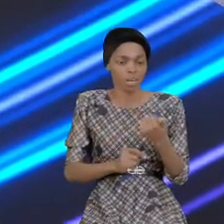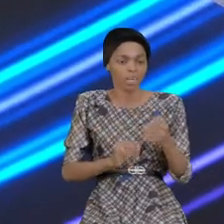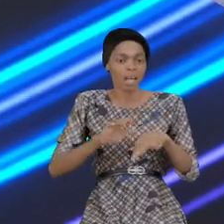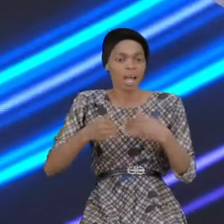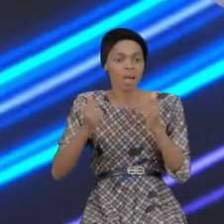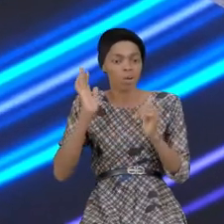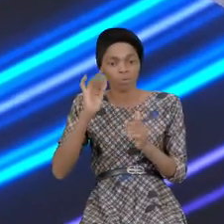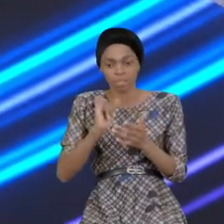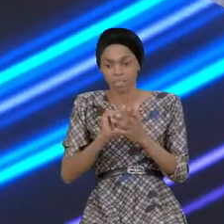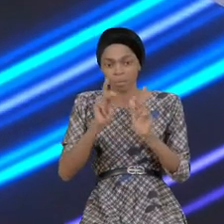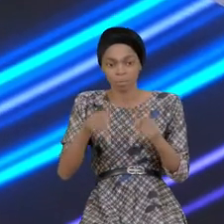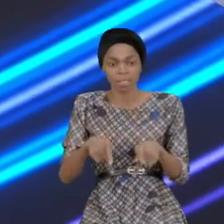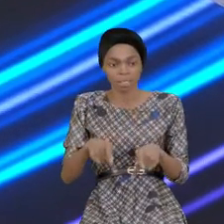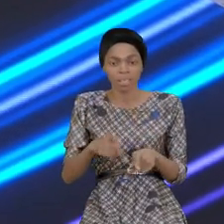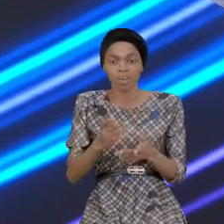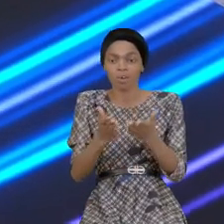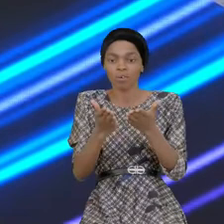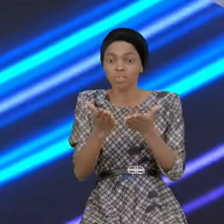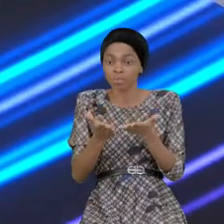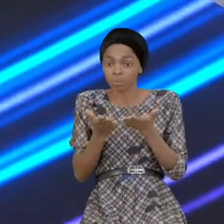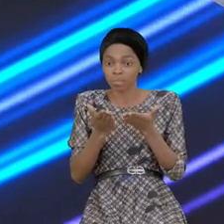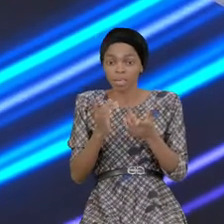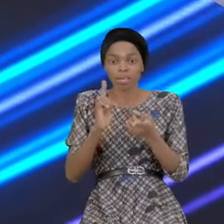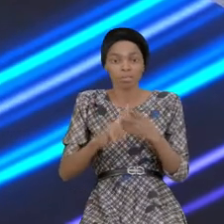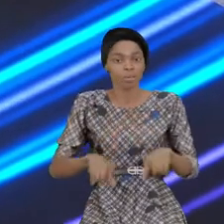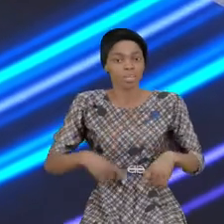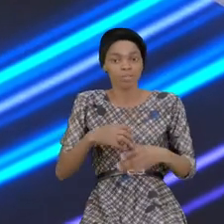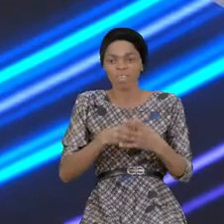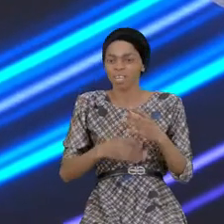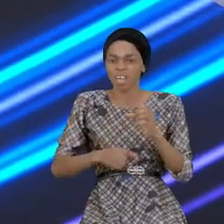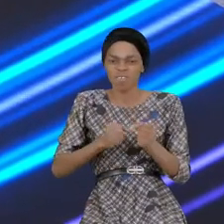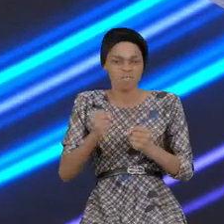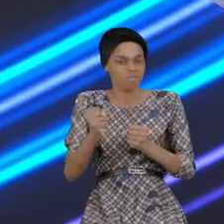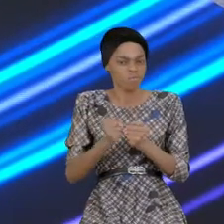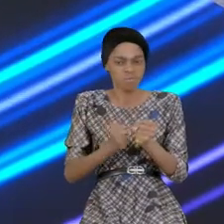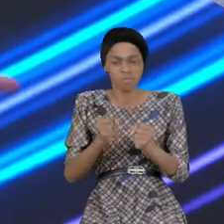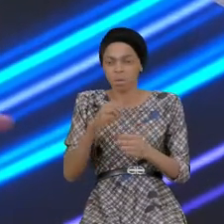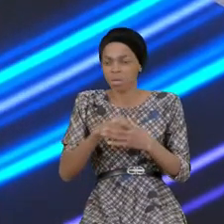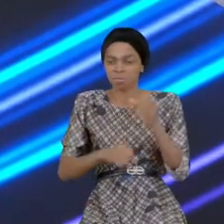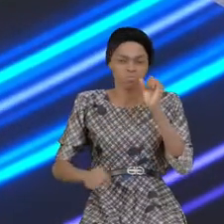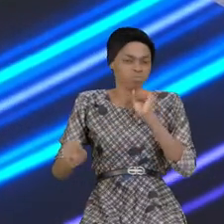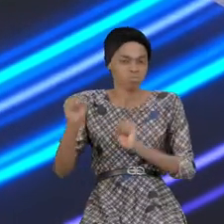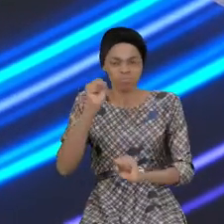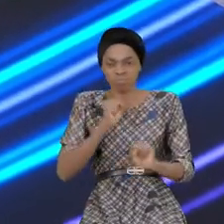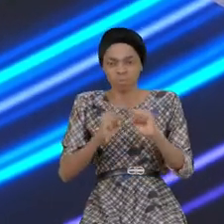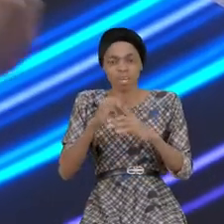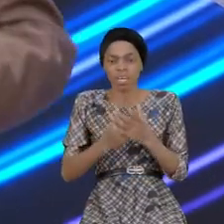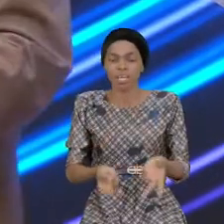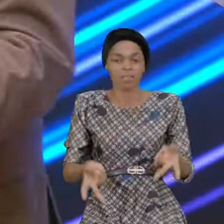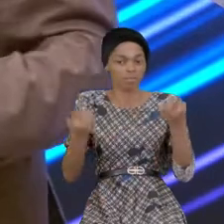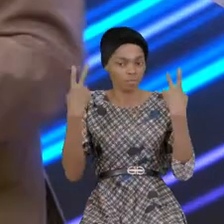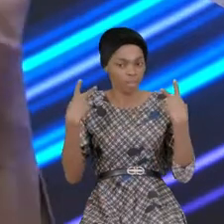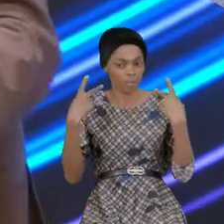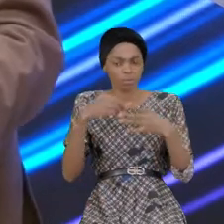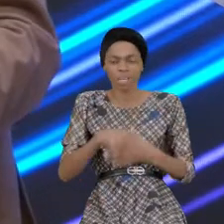live in strife, in vainglory, in provocation? If